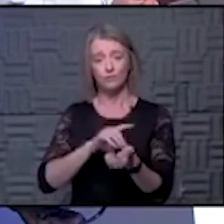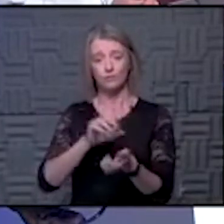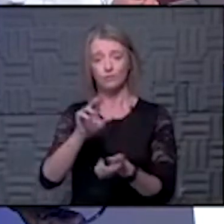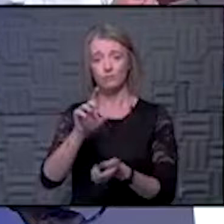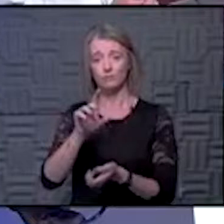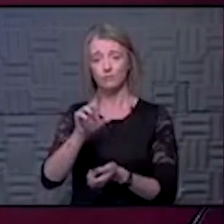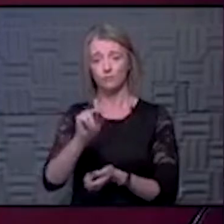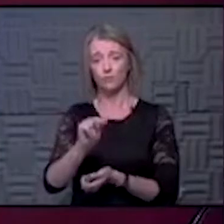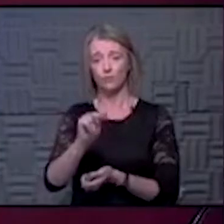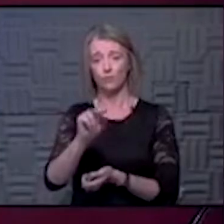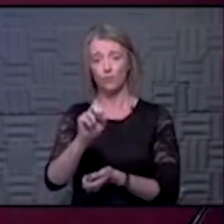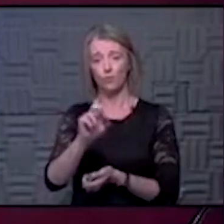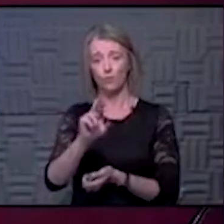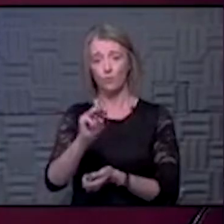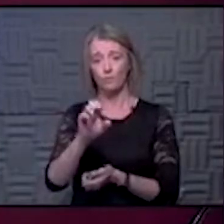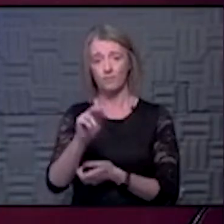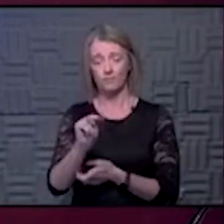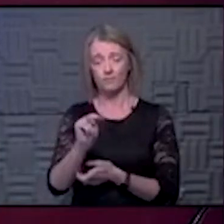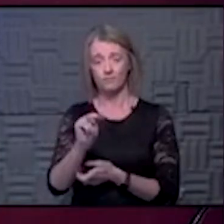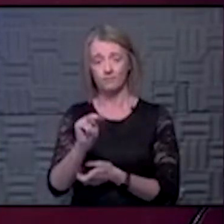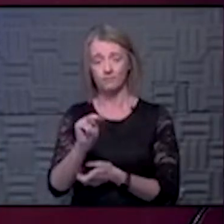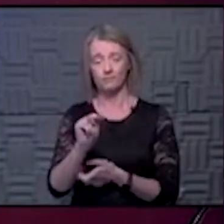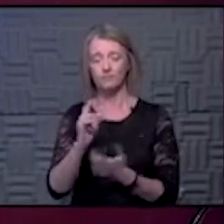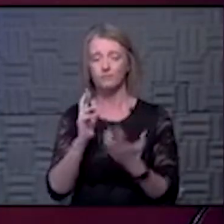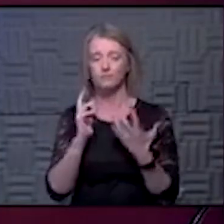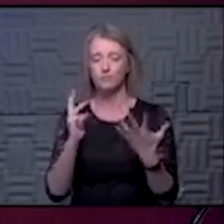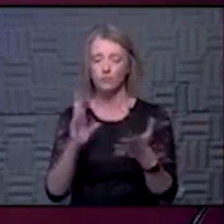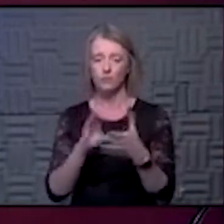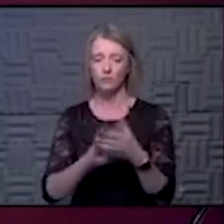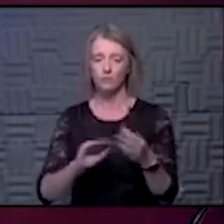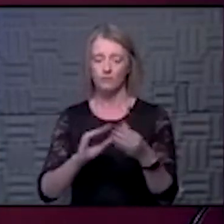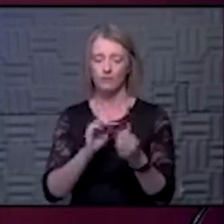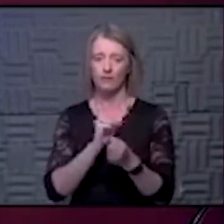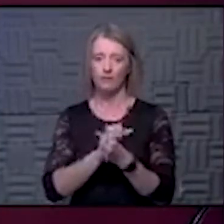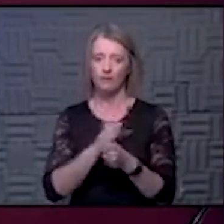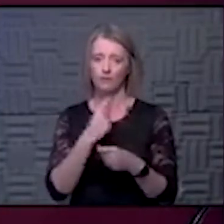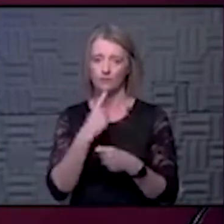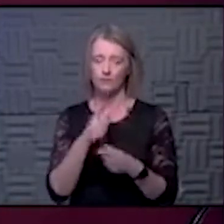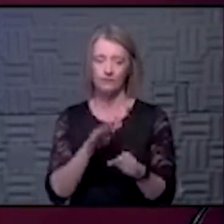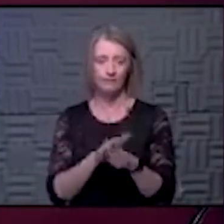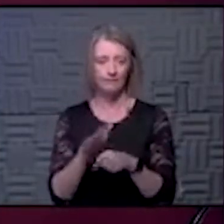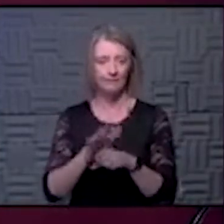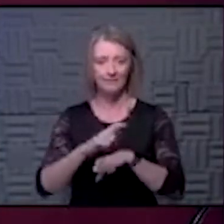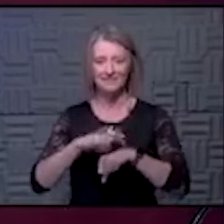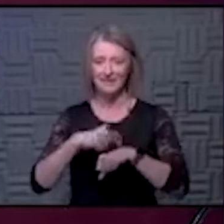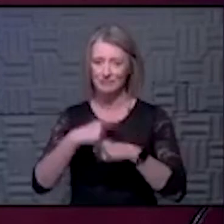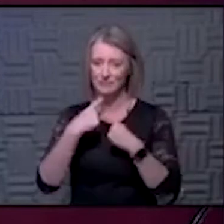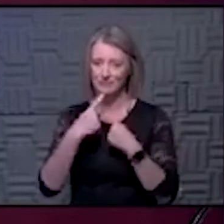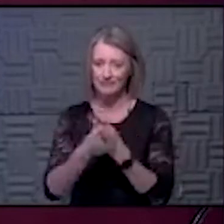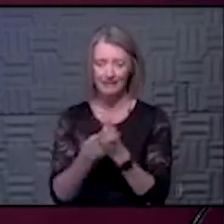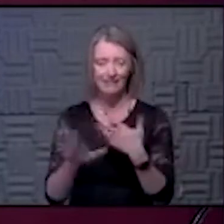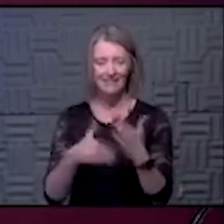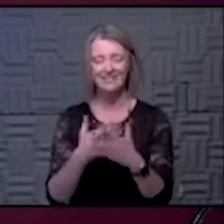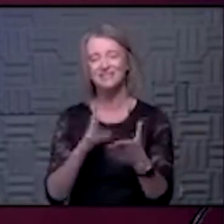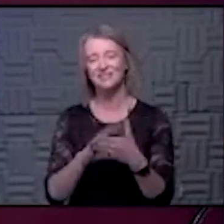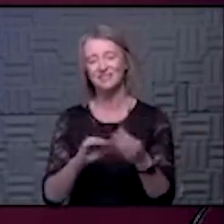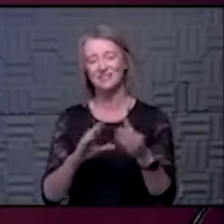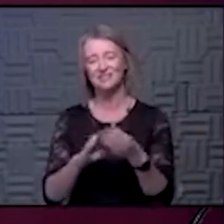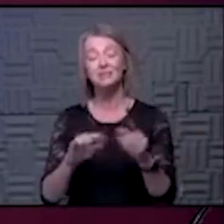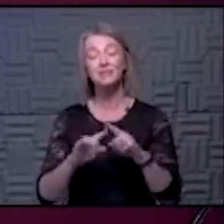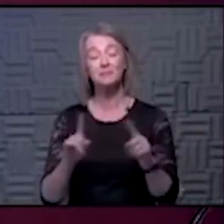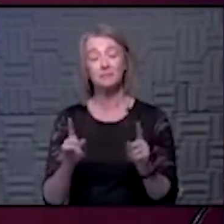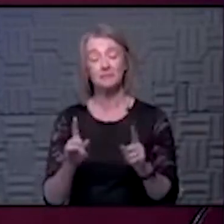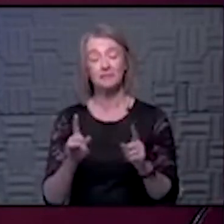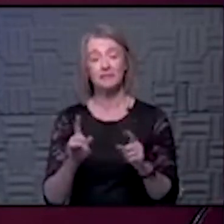Medical Corps. Oh, absolutely. There are so many stories I would love to be able to tell, but we don't have that kind of time. As